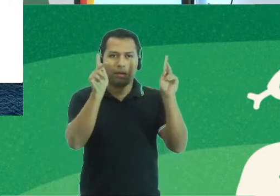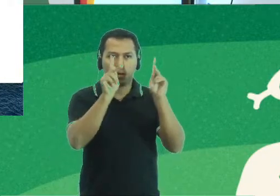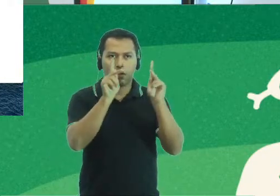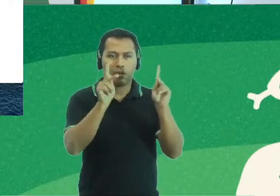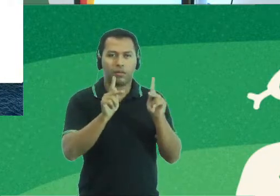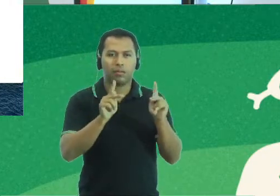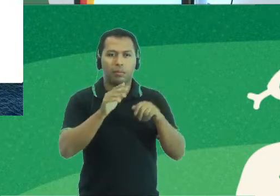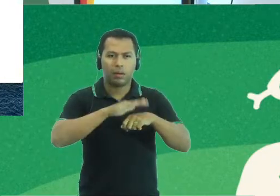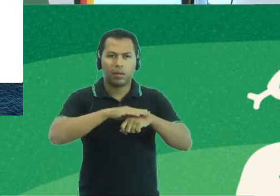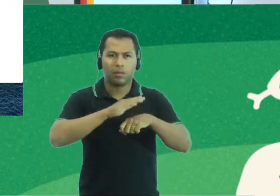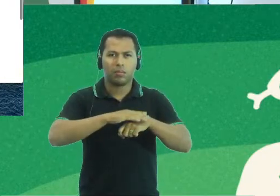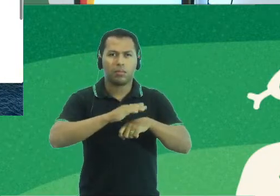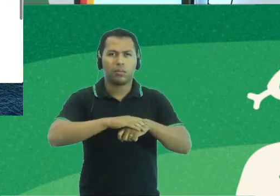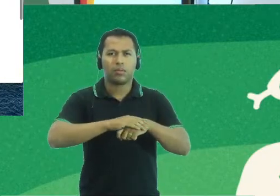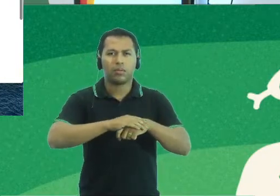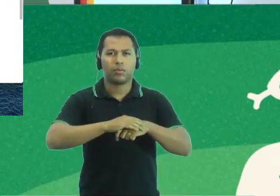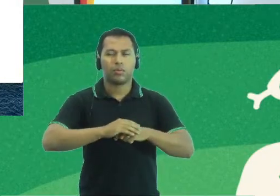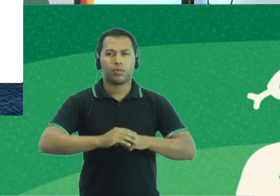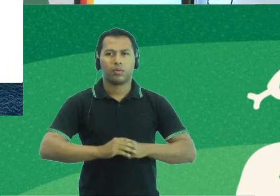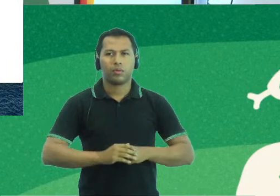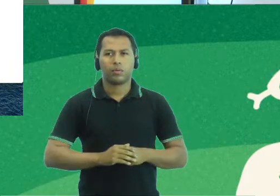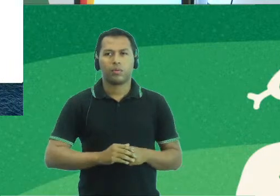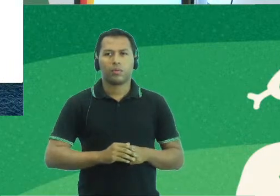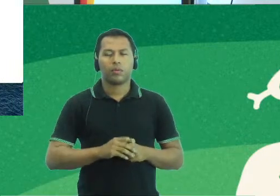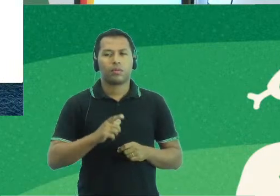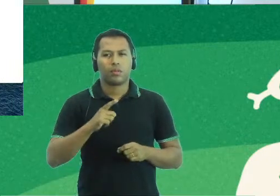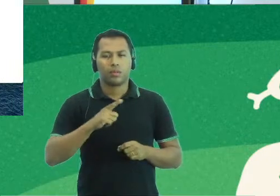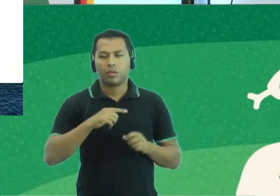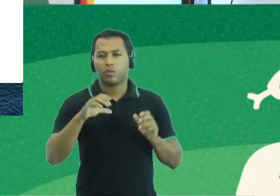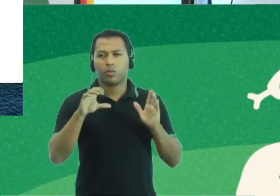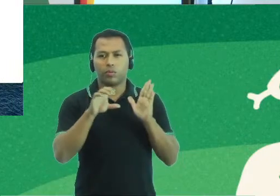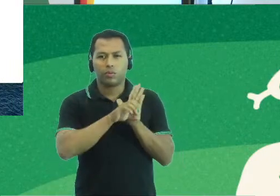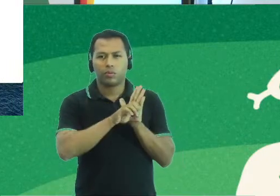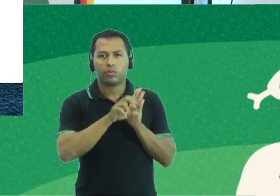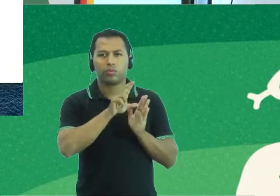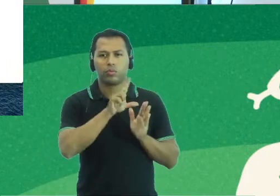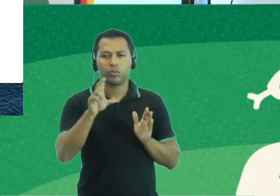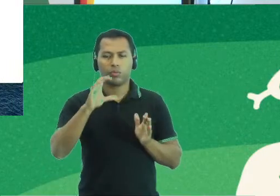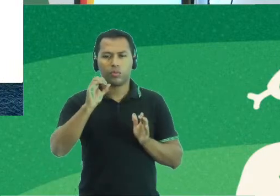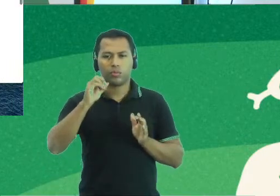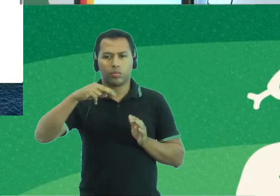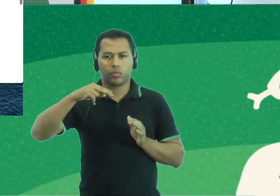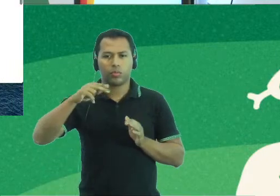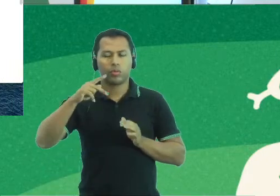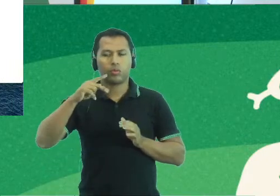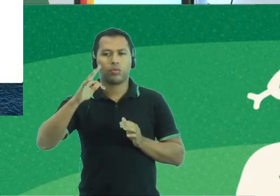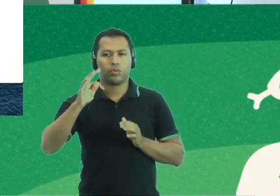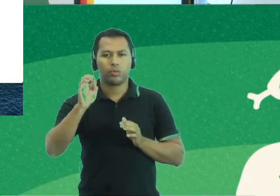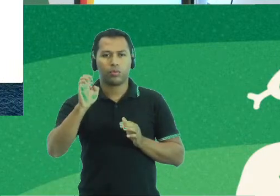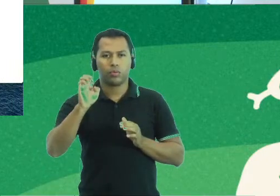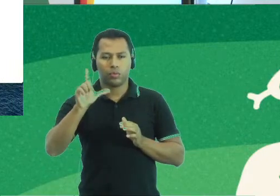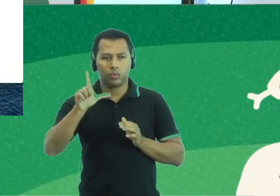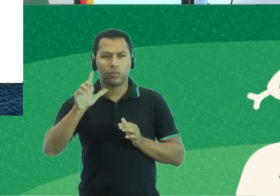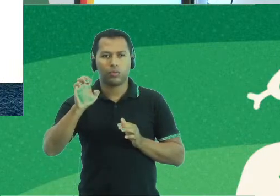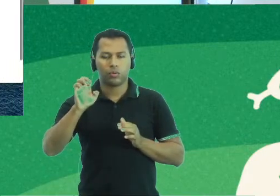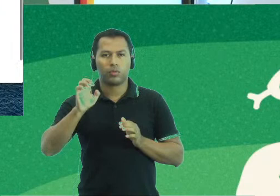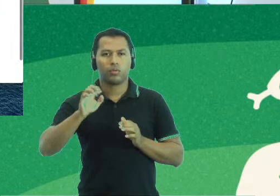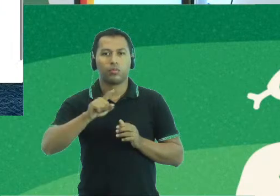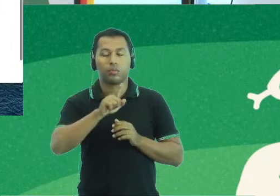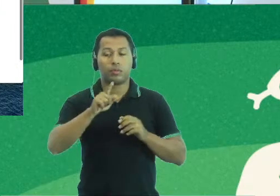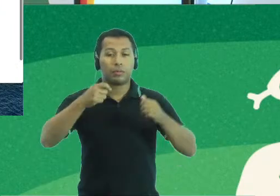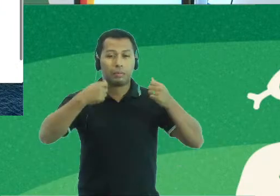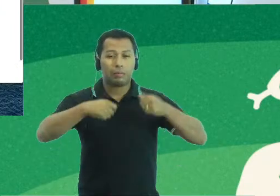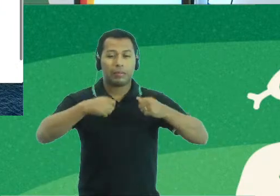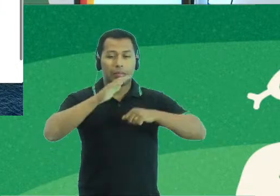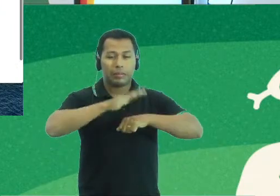you can make a template in your SendGrid account to so you don't have to write HTML by hand. You can have these preloaded